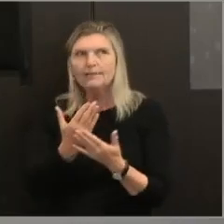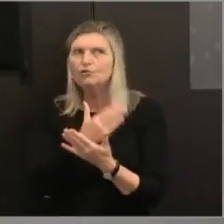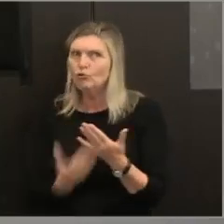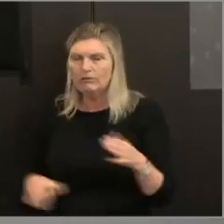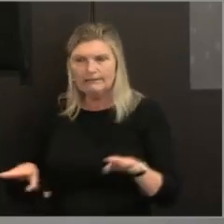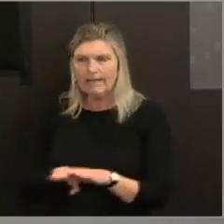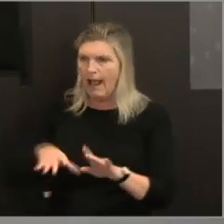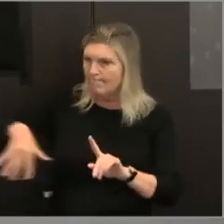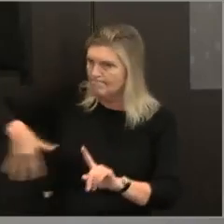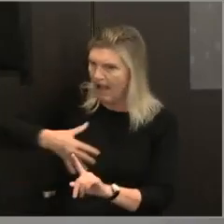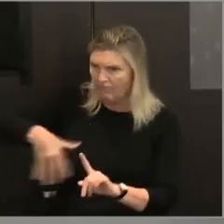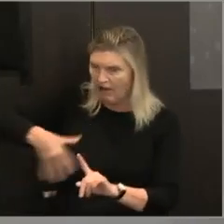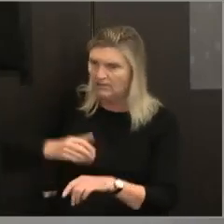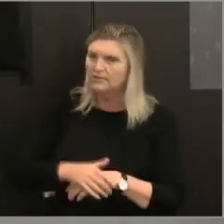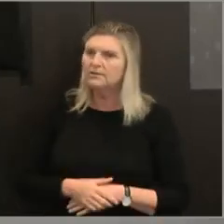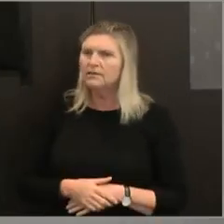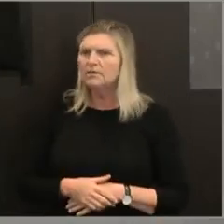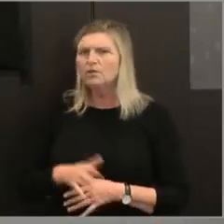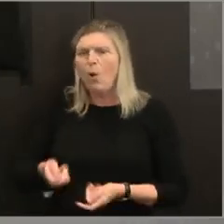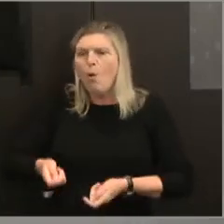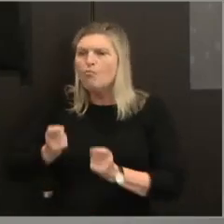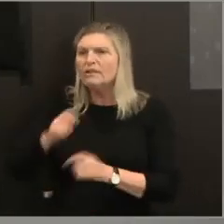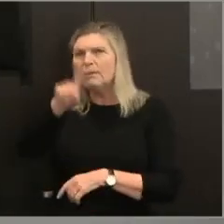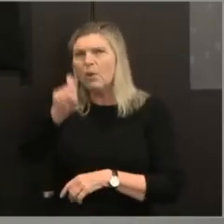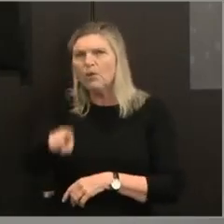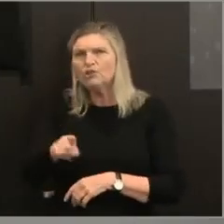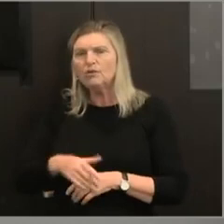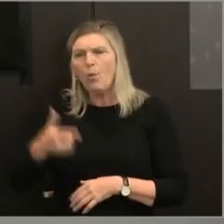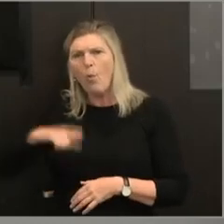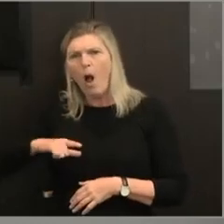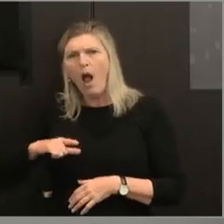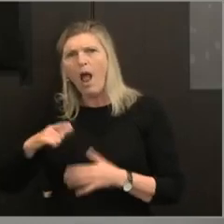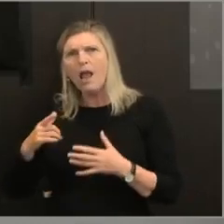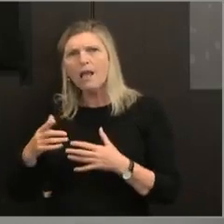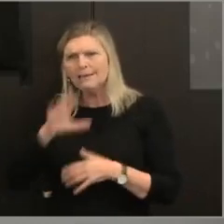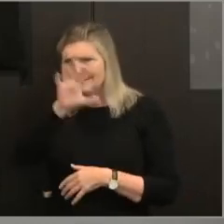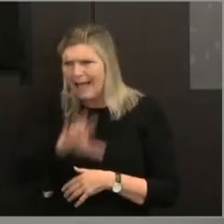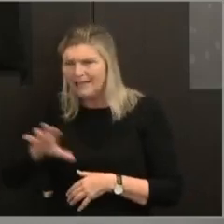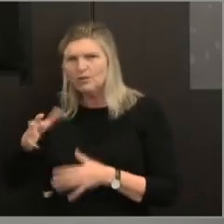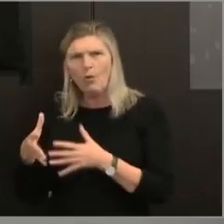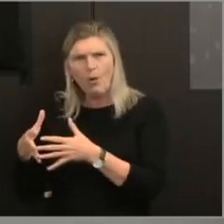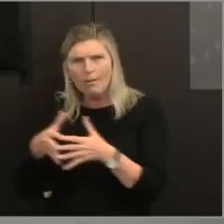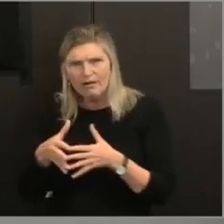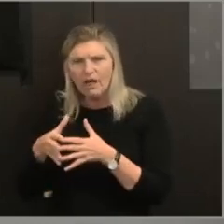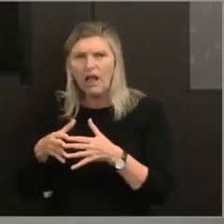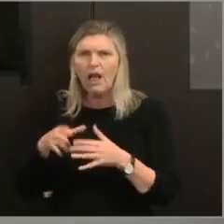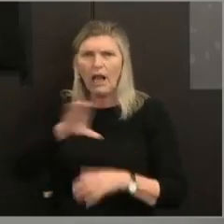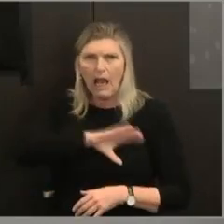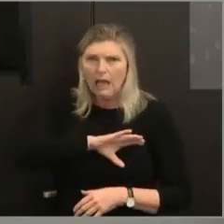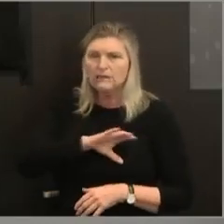question: why do states with a history of colonisation imprison so many Indigenous peoples?